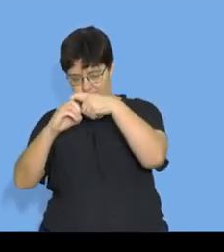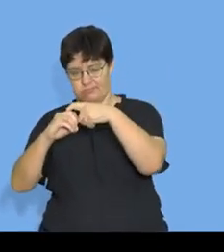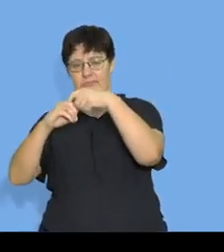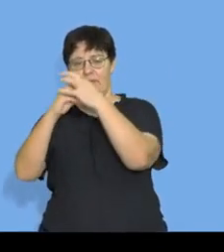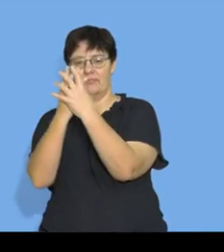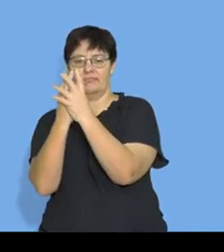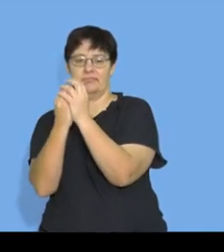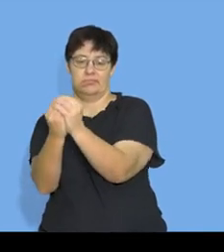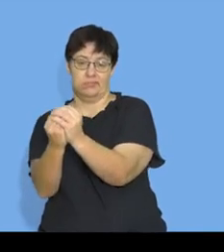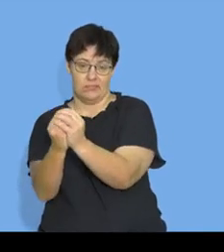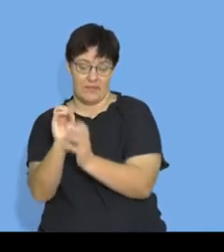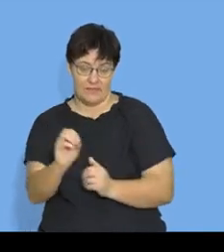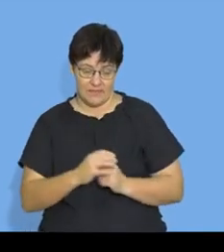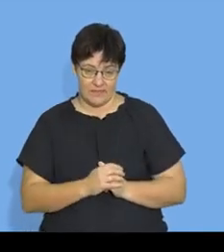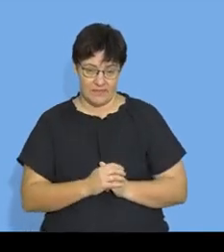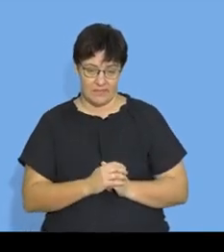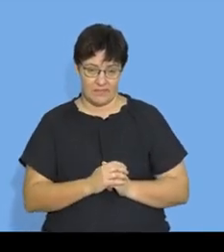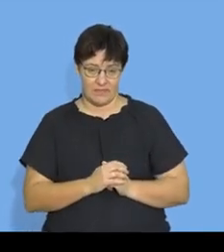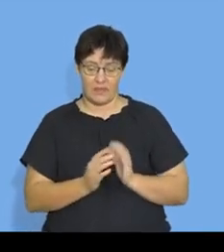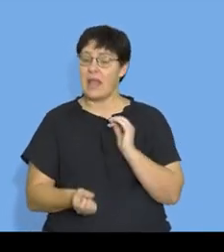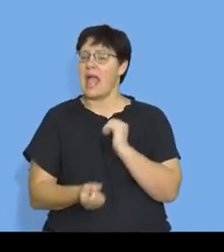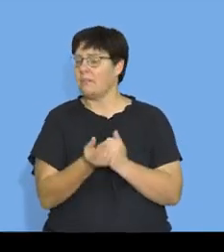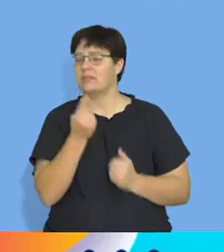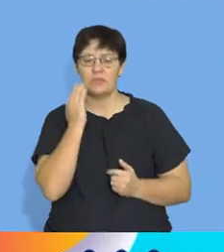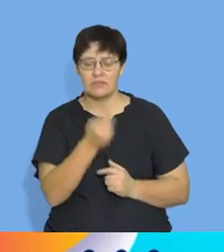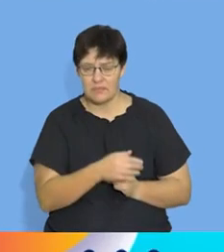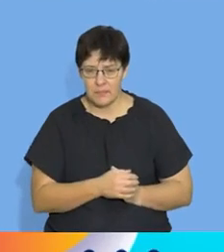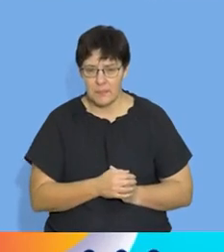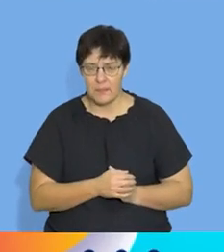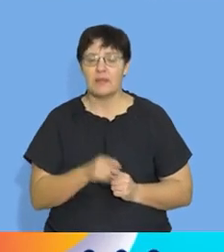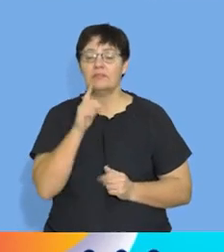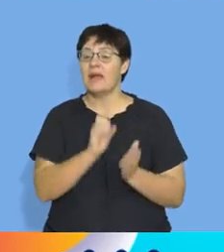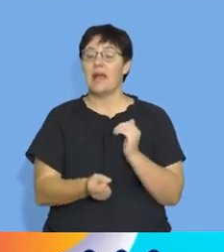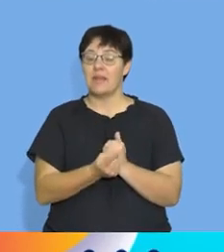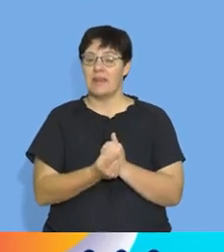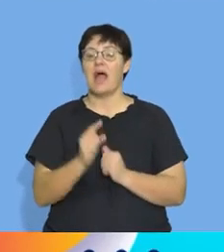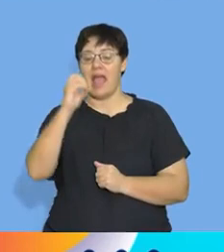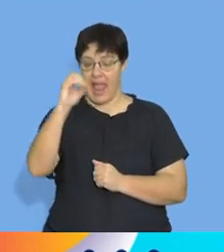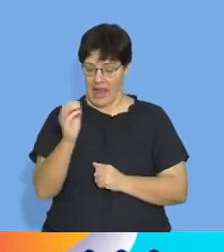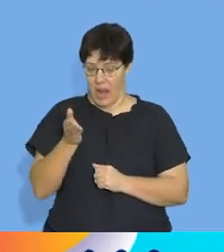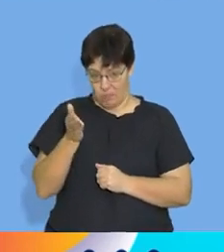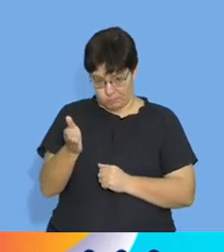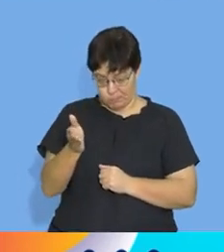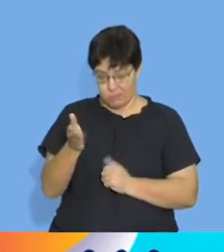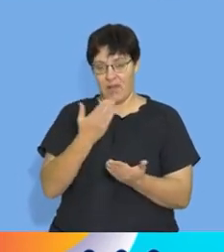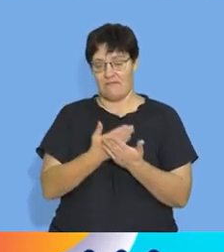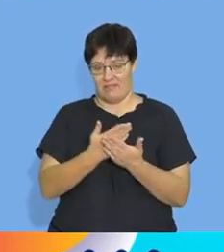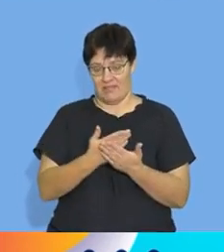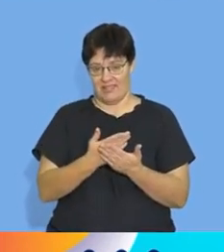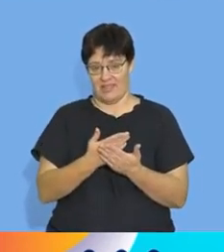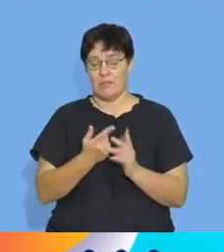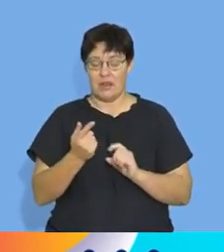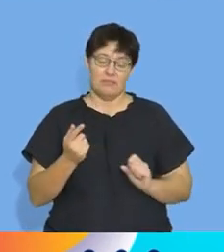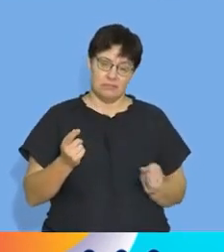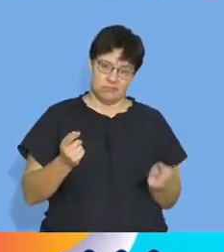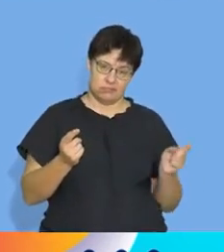ovum. It's important that we understand when fertilization takes place. Fertilization will occur when there is an egg that's available, provided